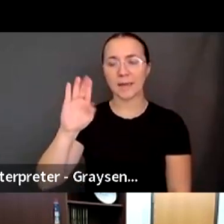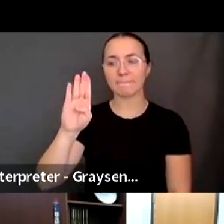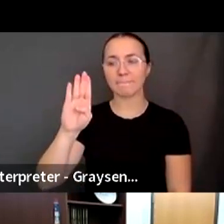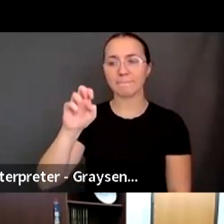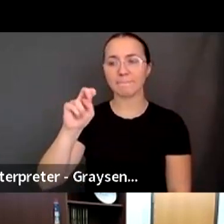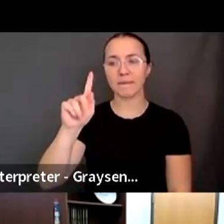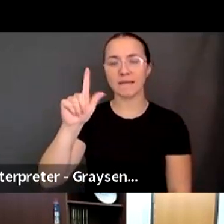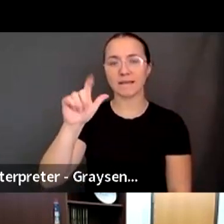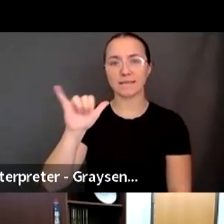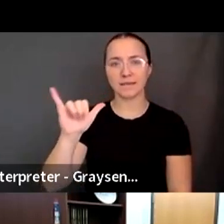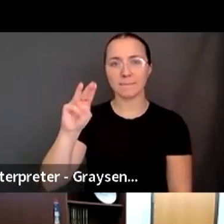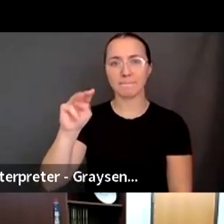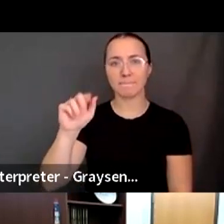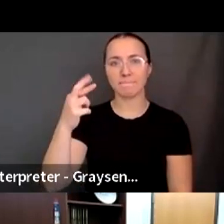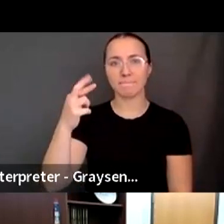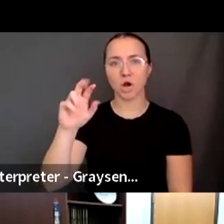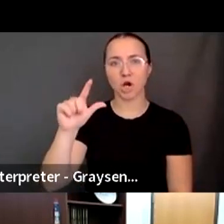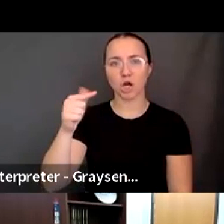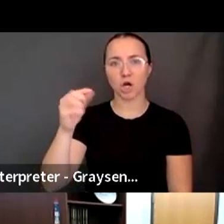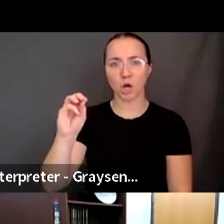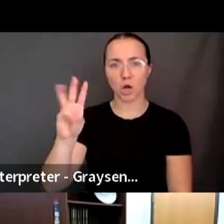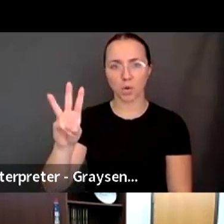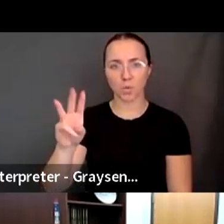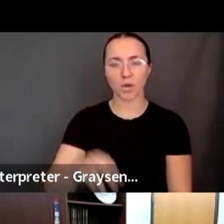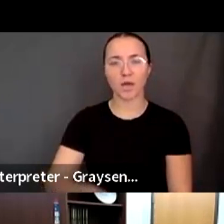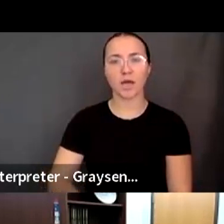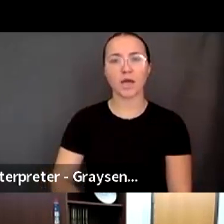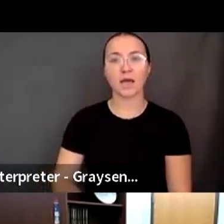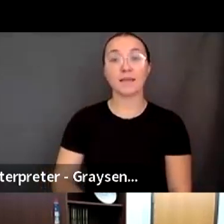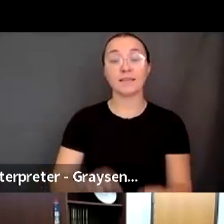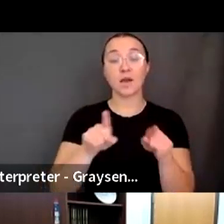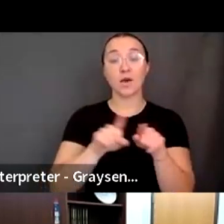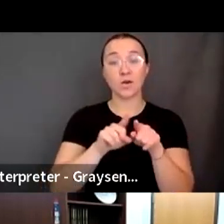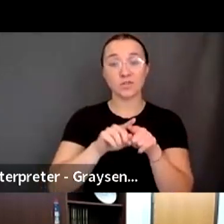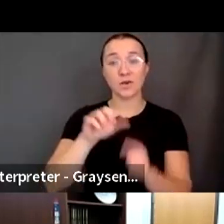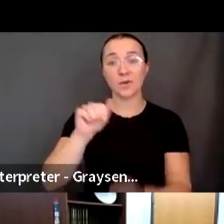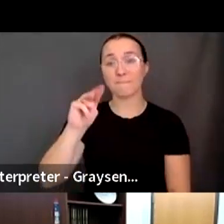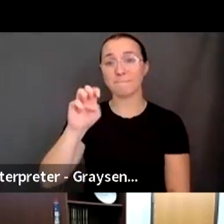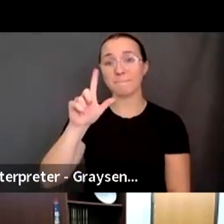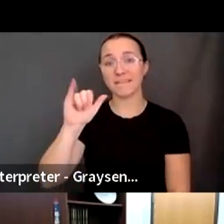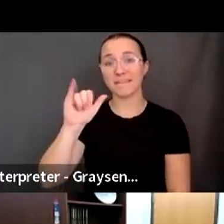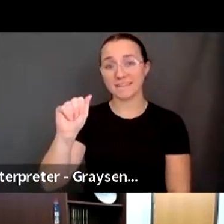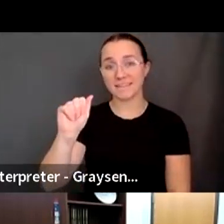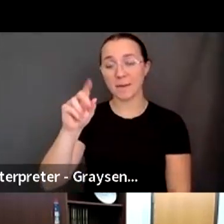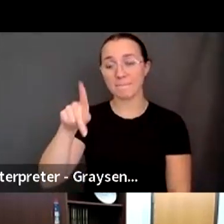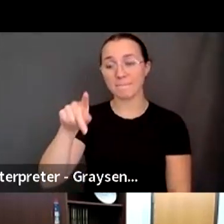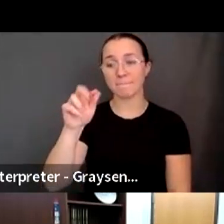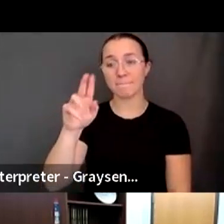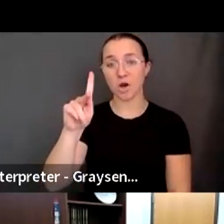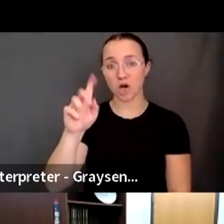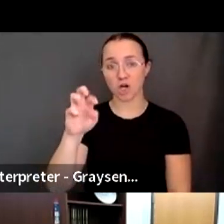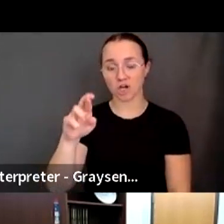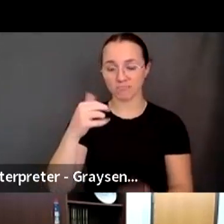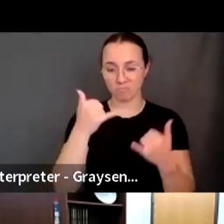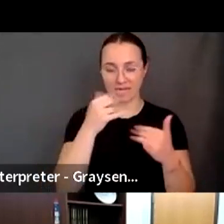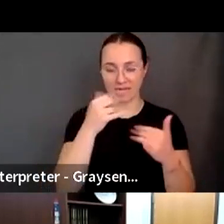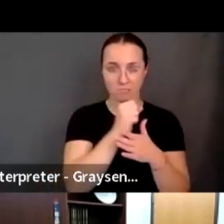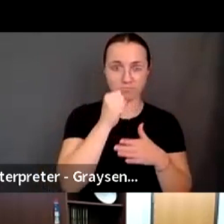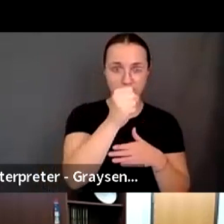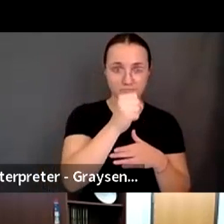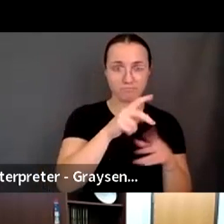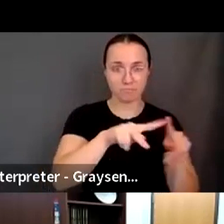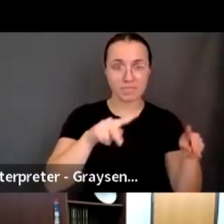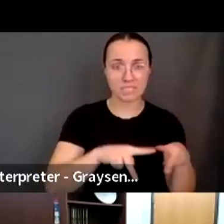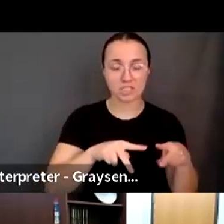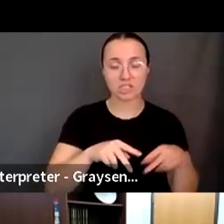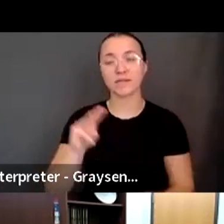for the at-large seat C, which are Amelia Parker, current person in that position, Matthew